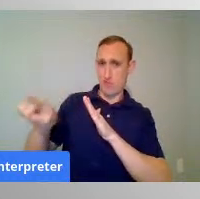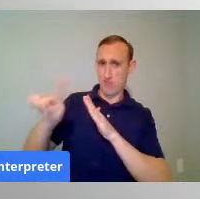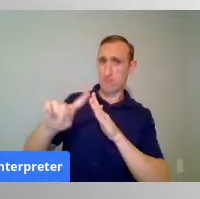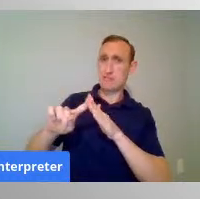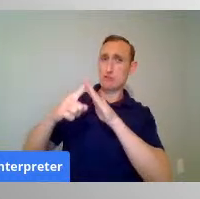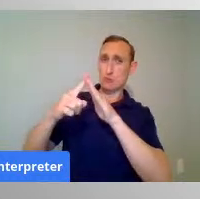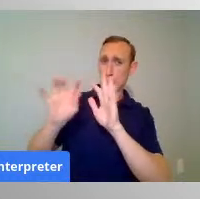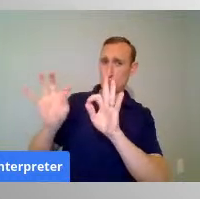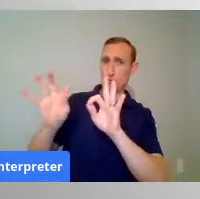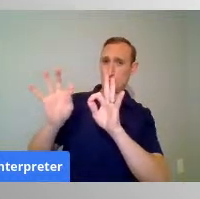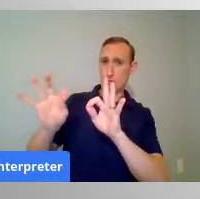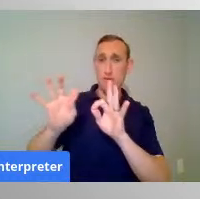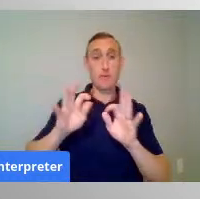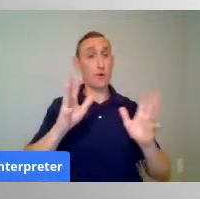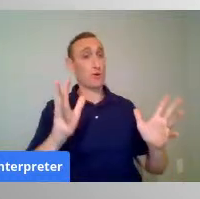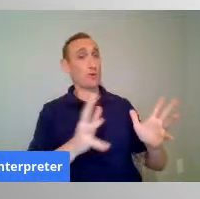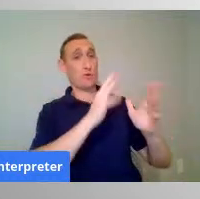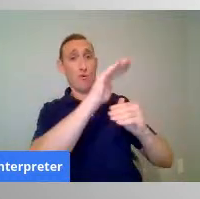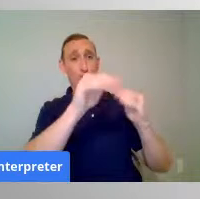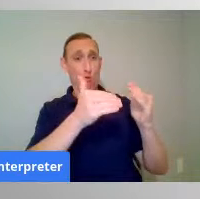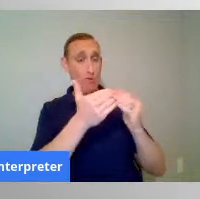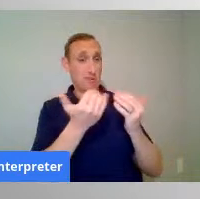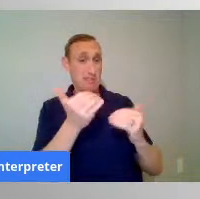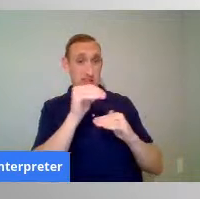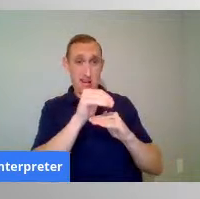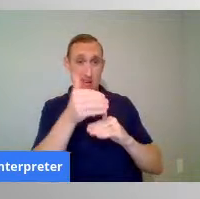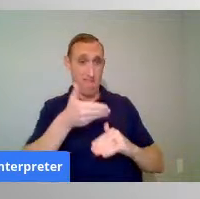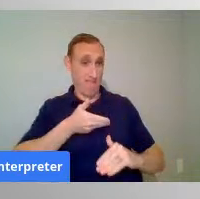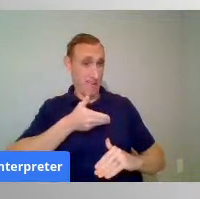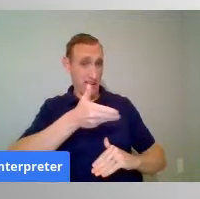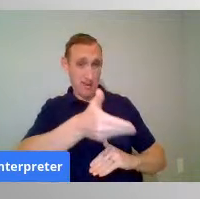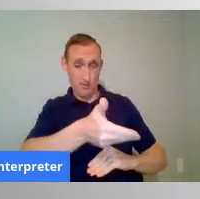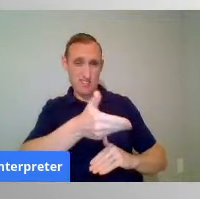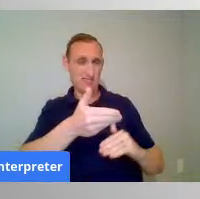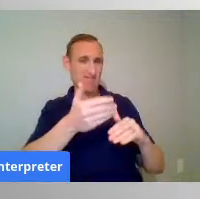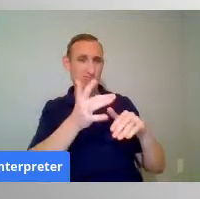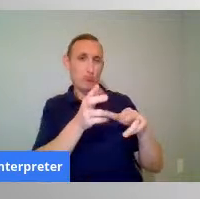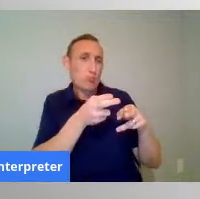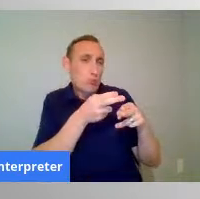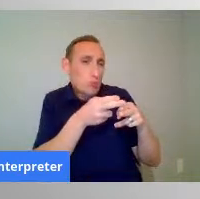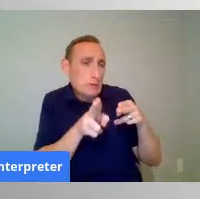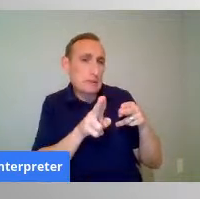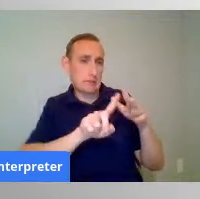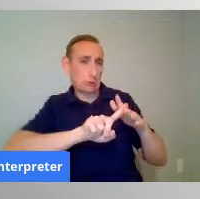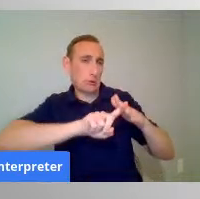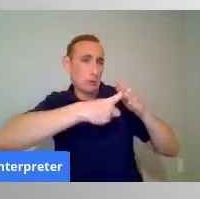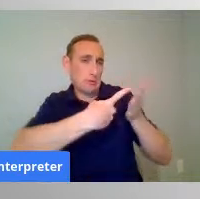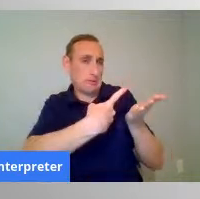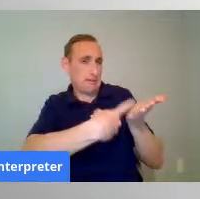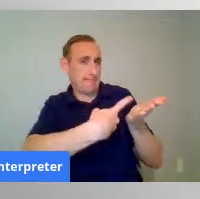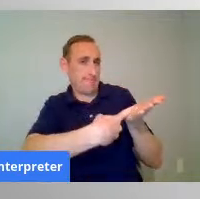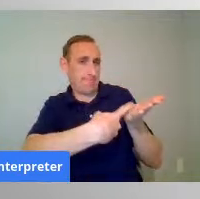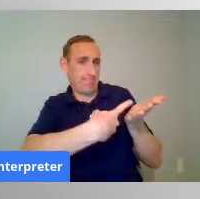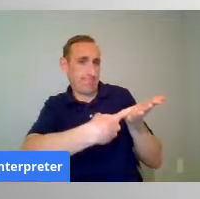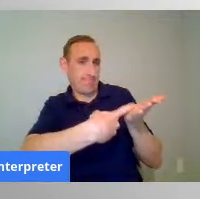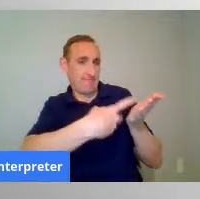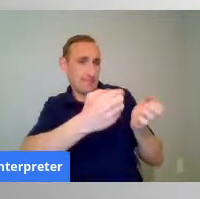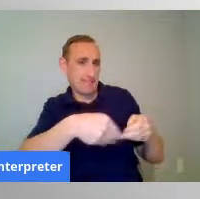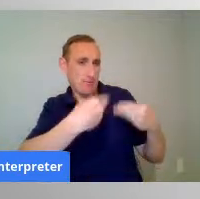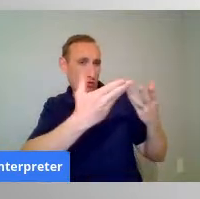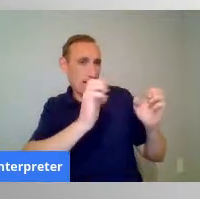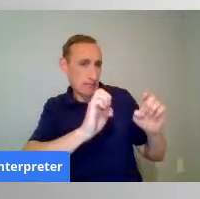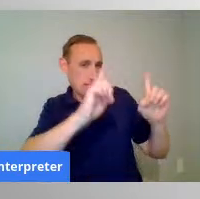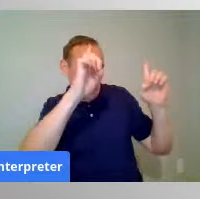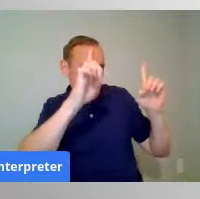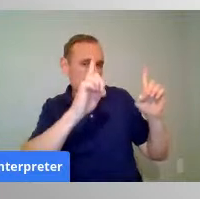I would just encourage all, tonight I was invited, I think, to scratch the surface on this issue and just do a little bit of education on what data we have.